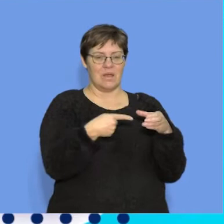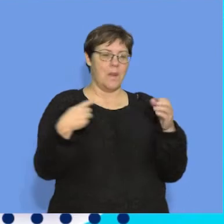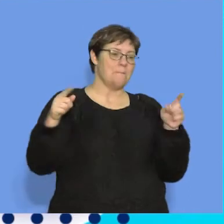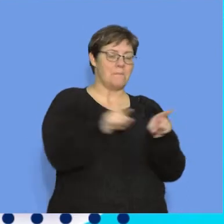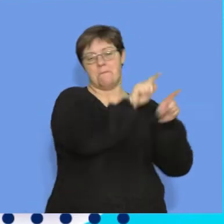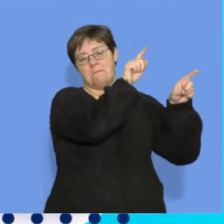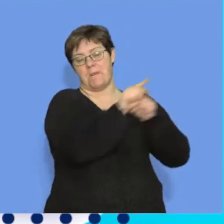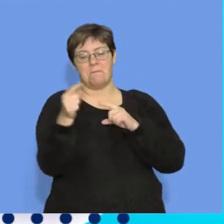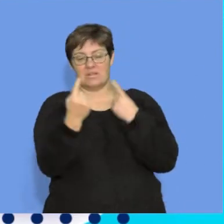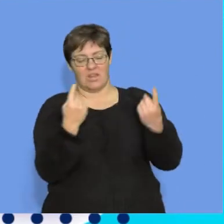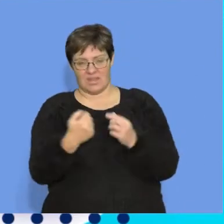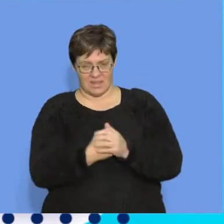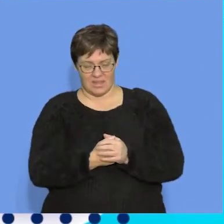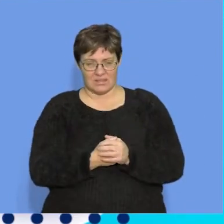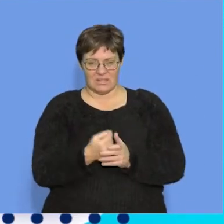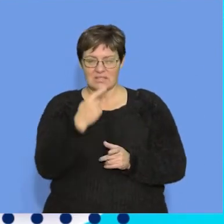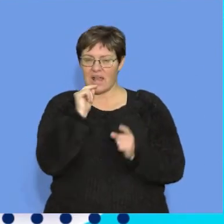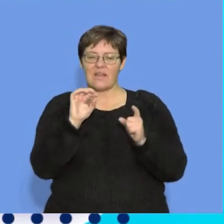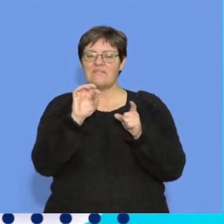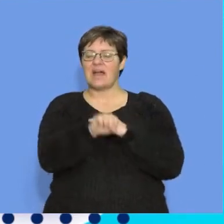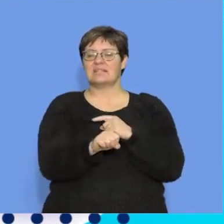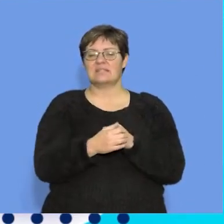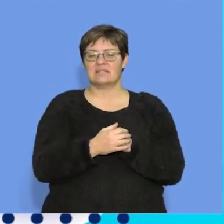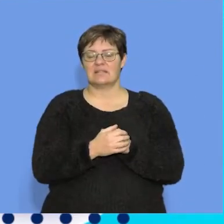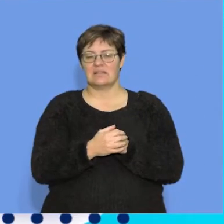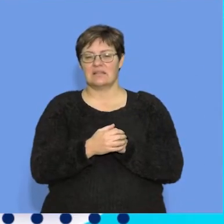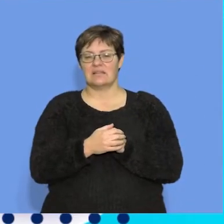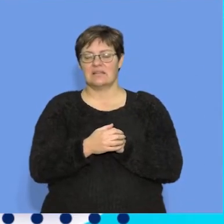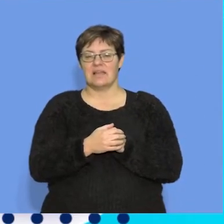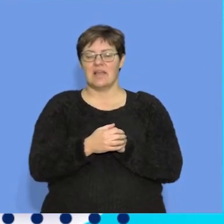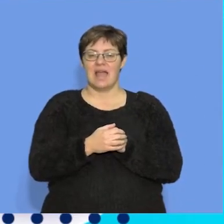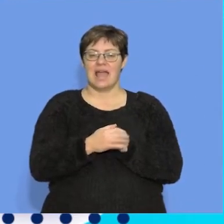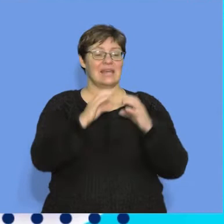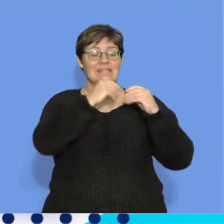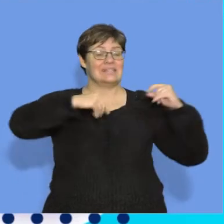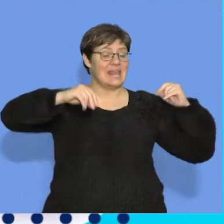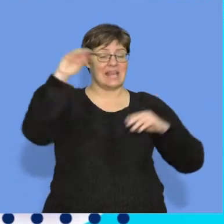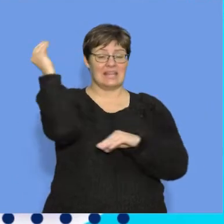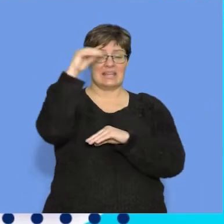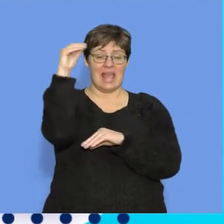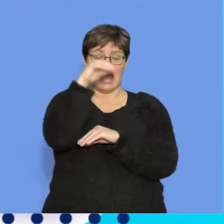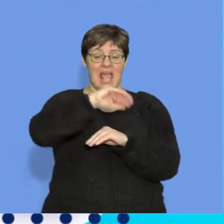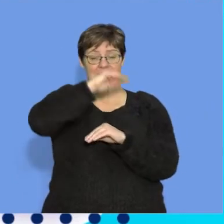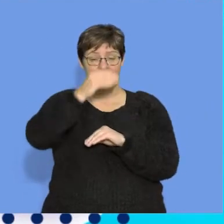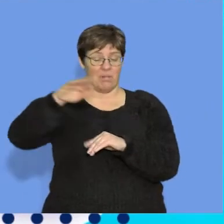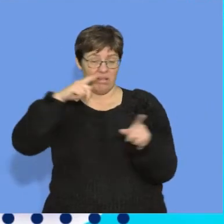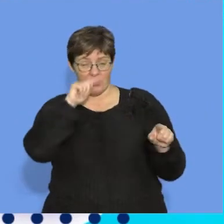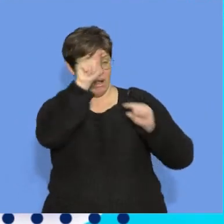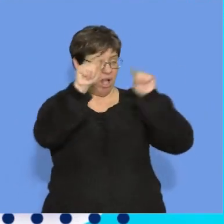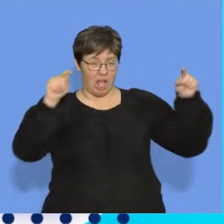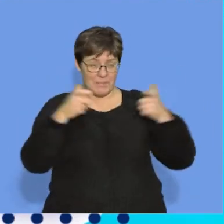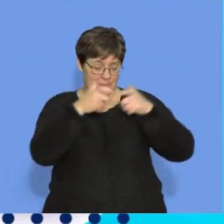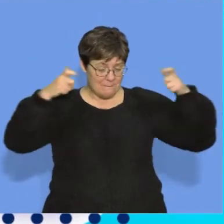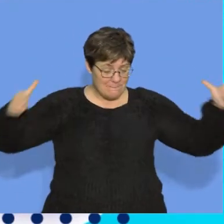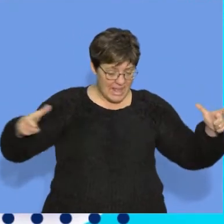each other. It's a bit like finding a camel in the desert. It could be anywhere in the desert, all over the place. Big